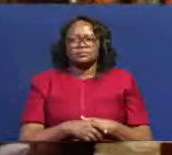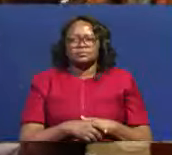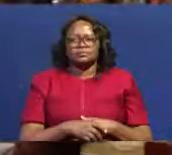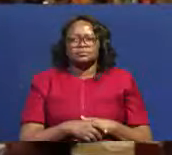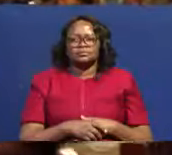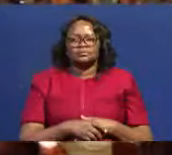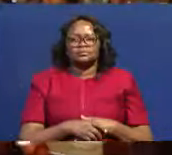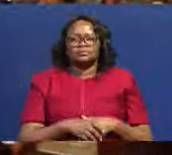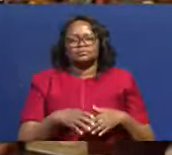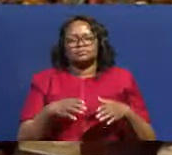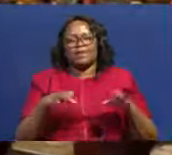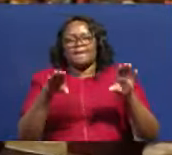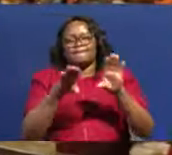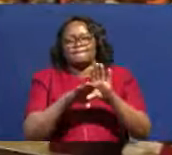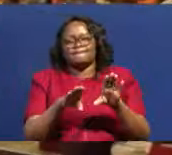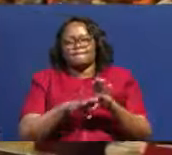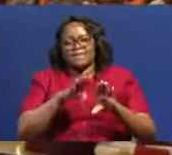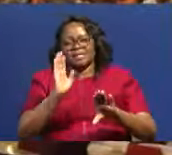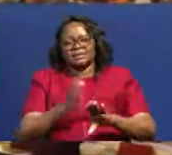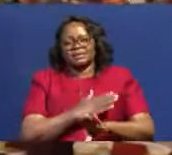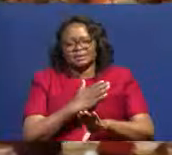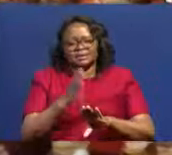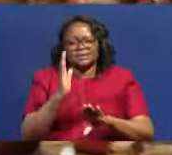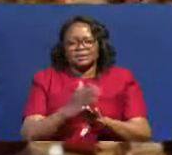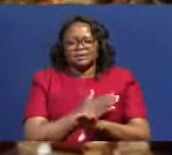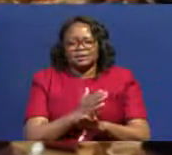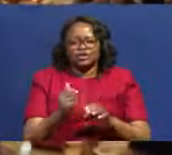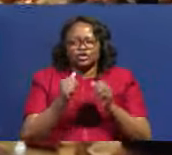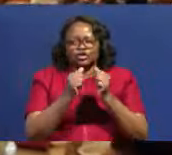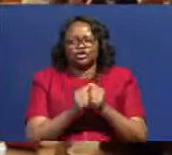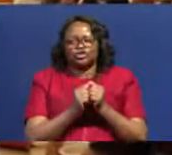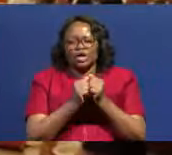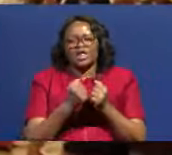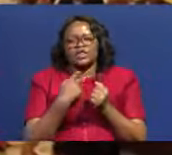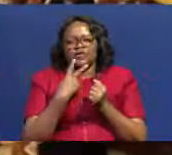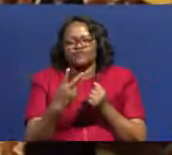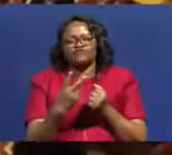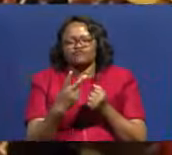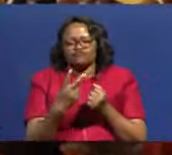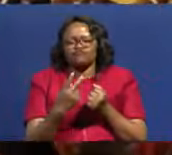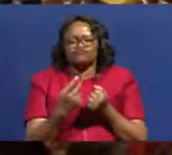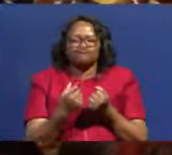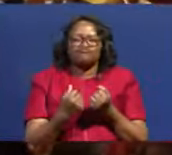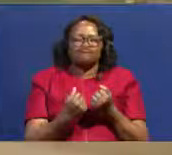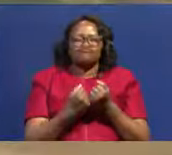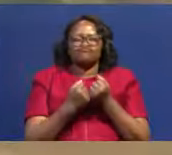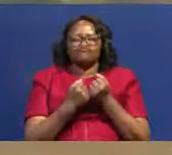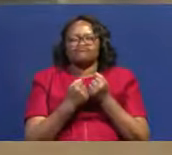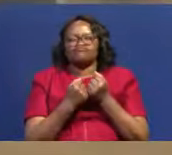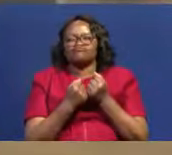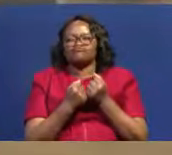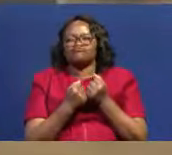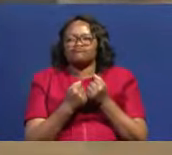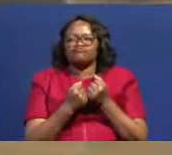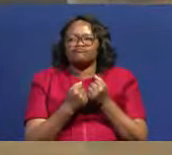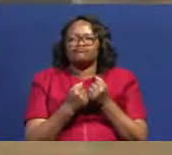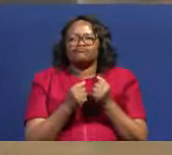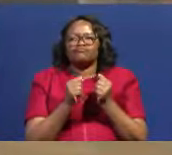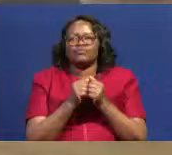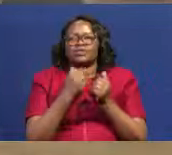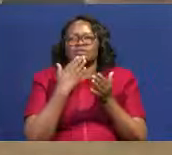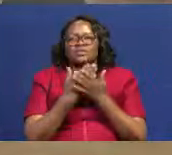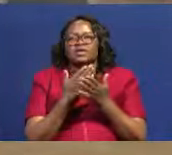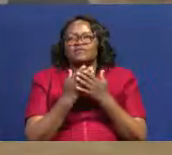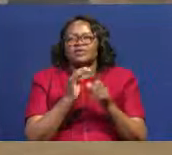The congregation sings hymns in unison, their voices echoing with devotion and gratitude. Devotees